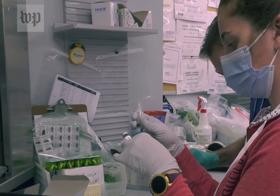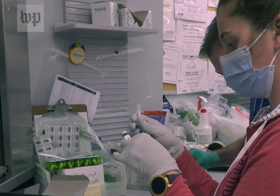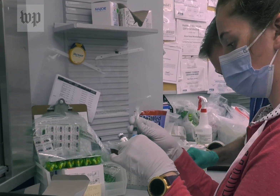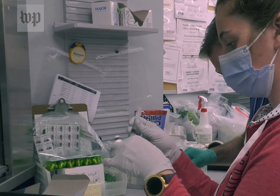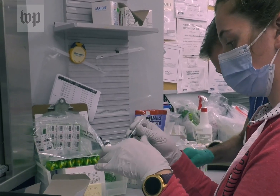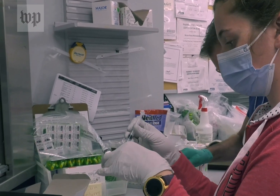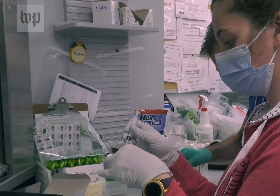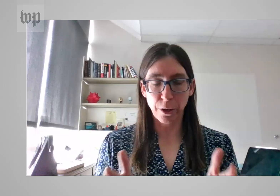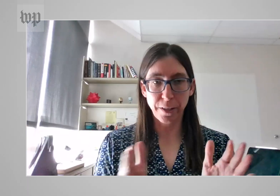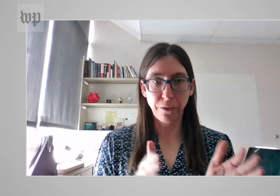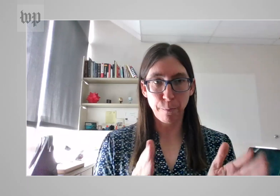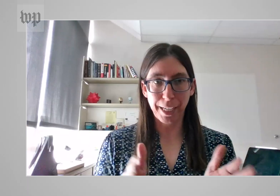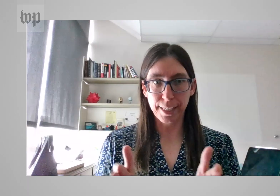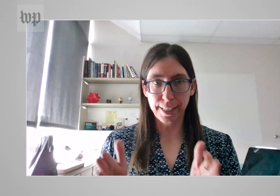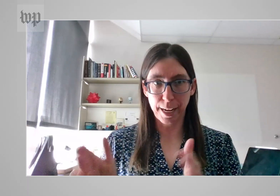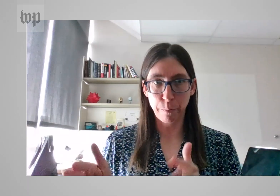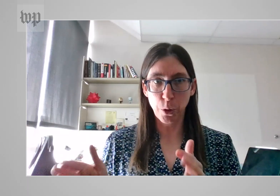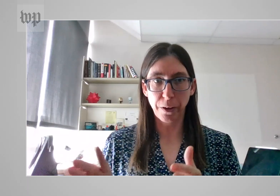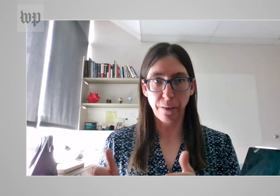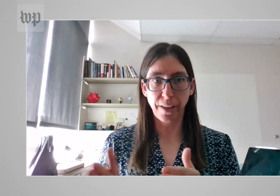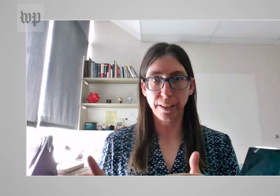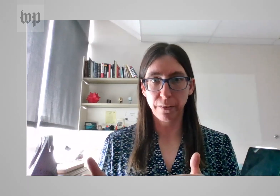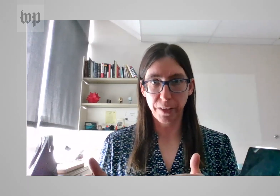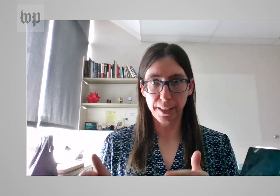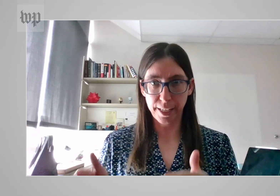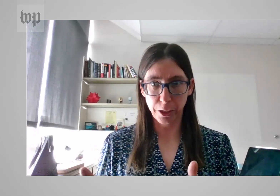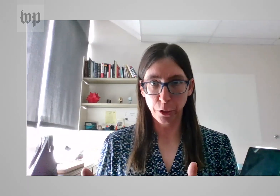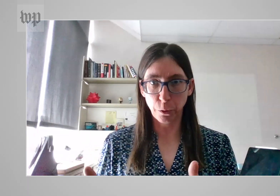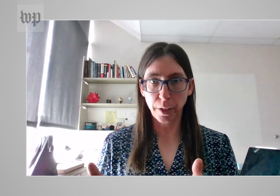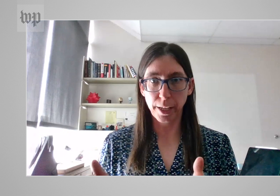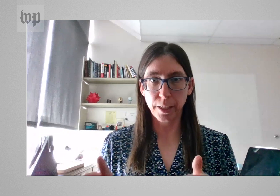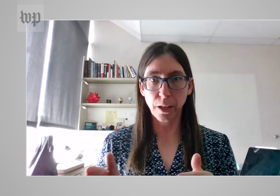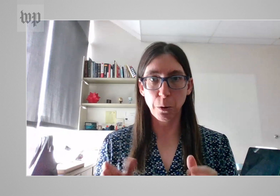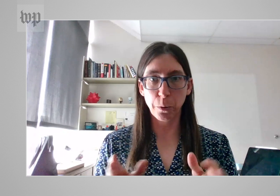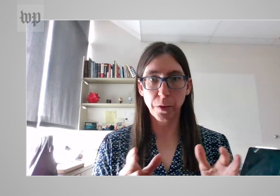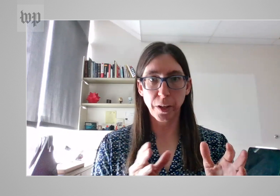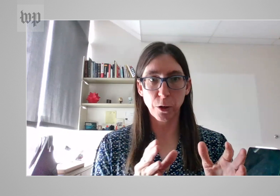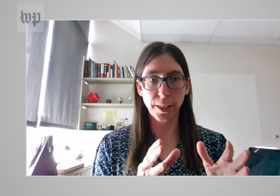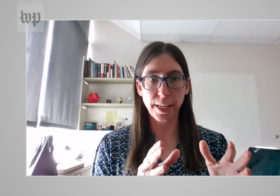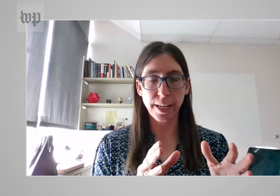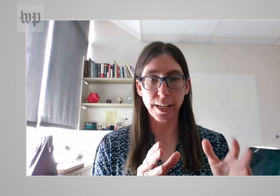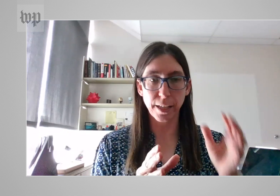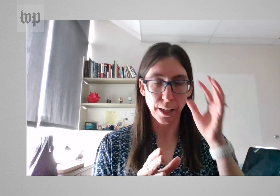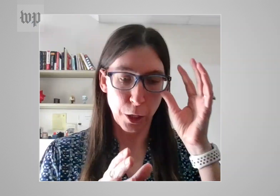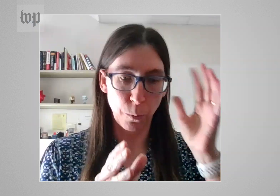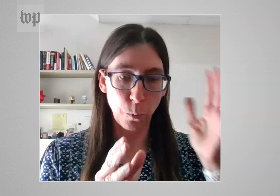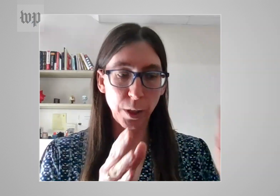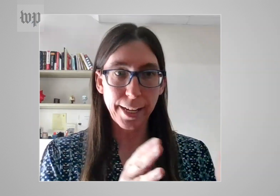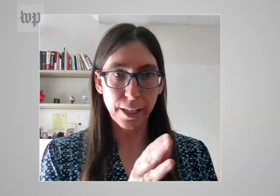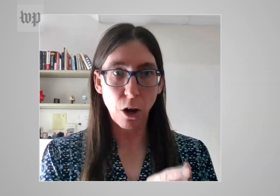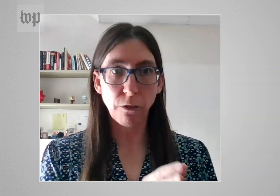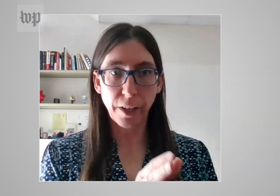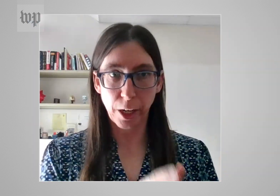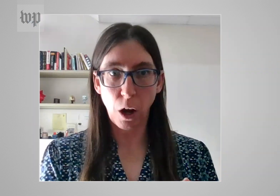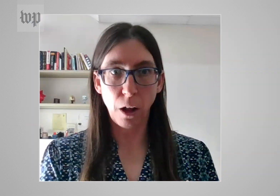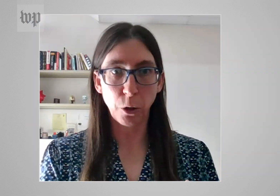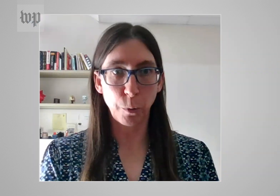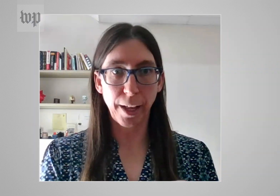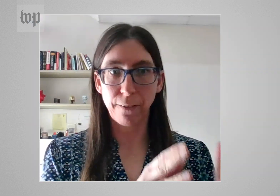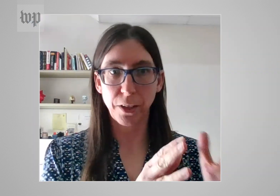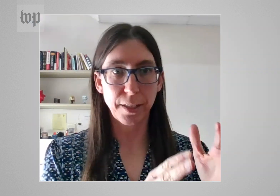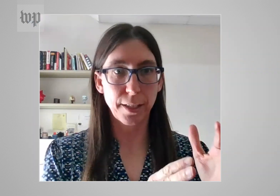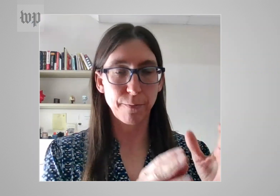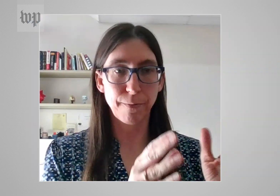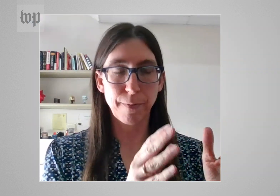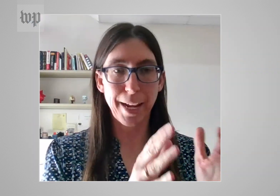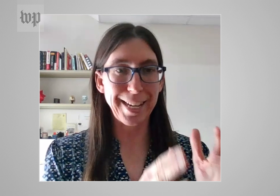So when I think about the vaccine, there are different buckets that I put their effectiveness into. And so there's the, you know, will I get COVID at all